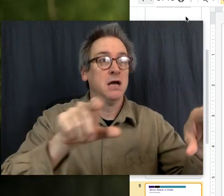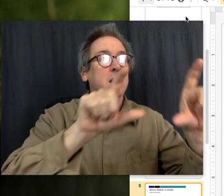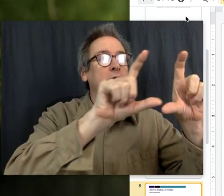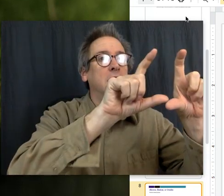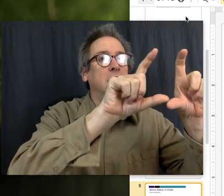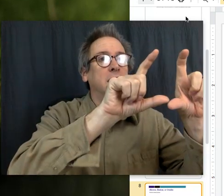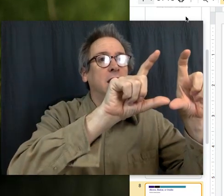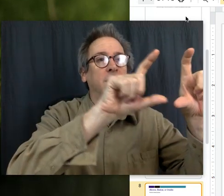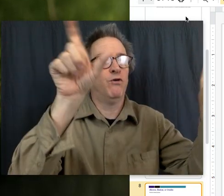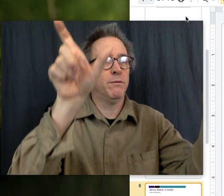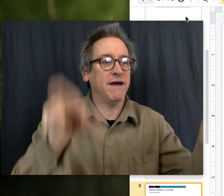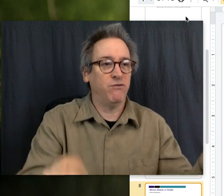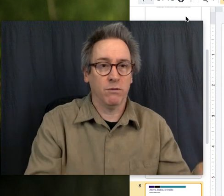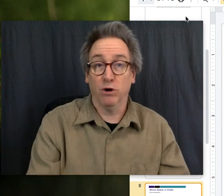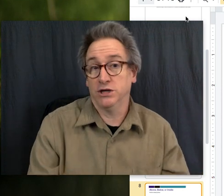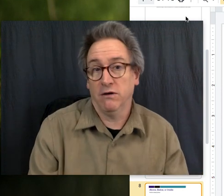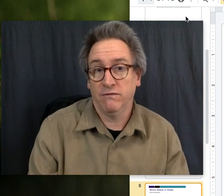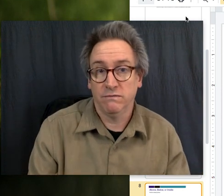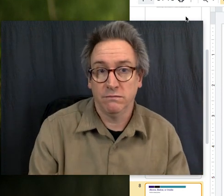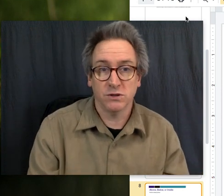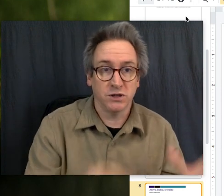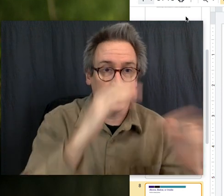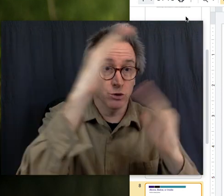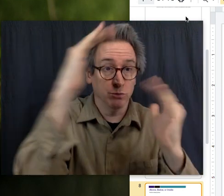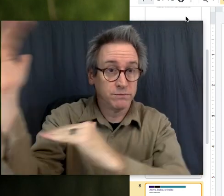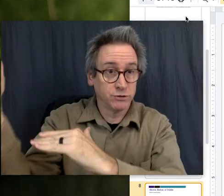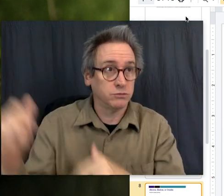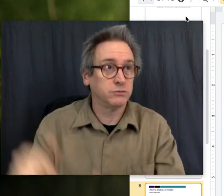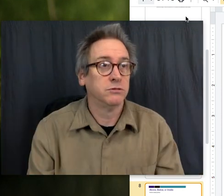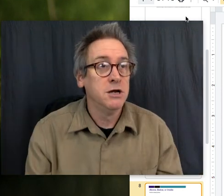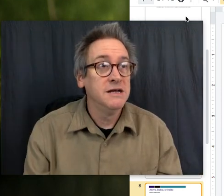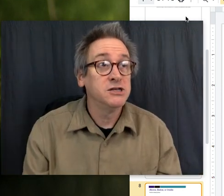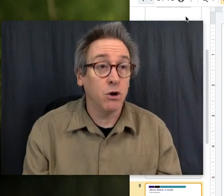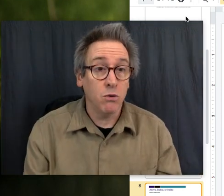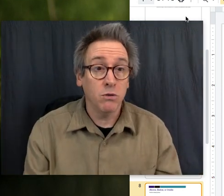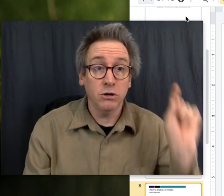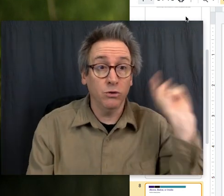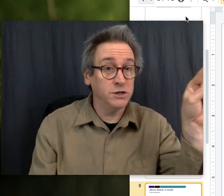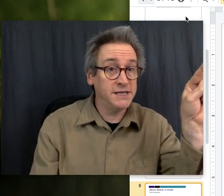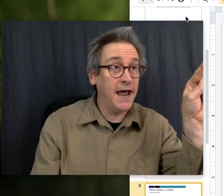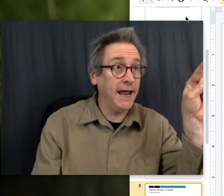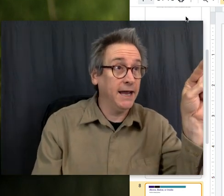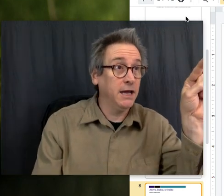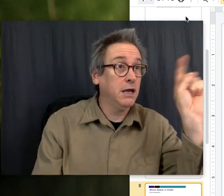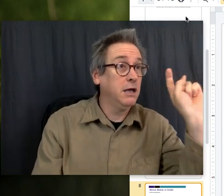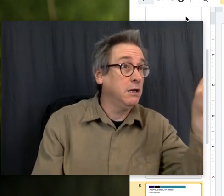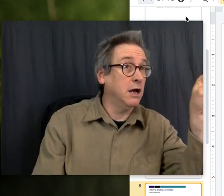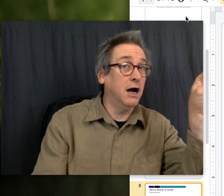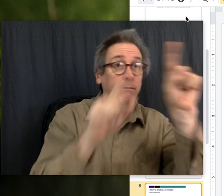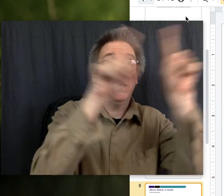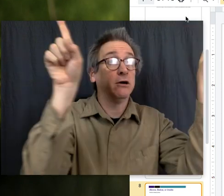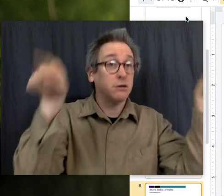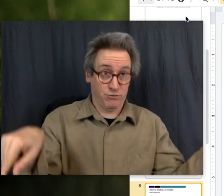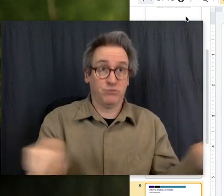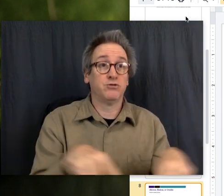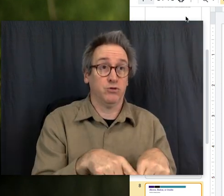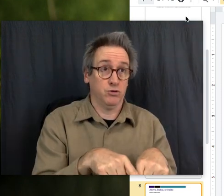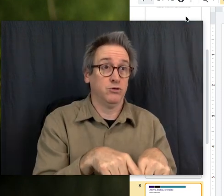mess, a 4x4 bookshelf, those little cubes. So you could say,